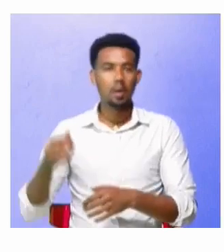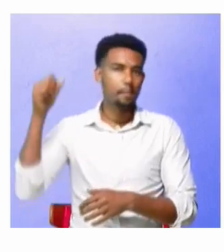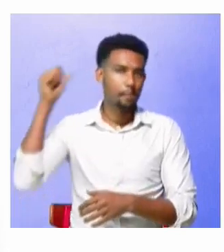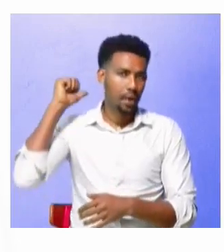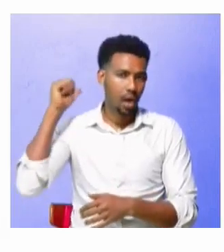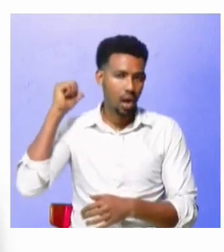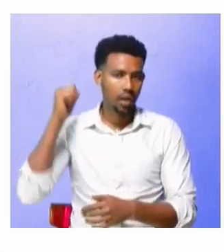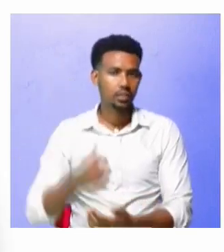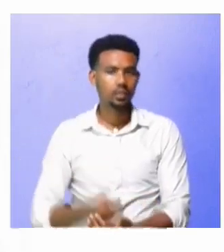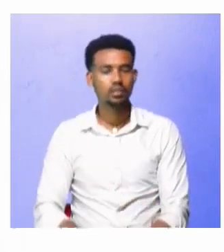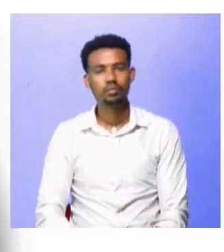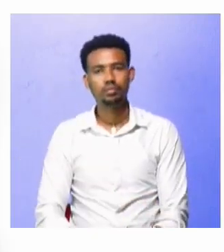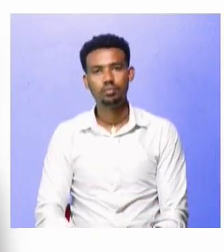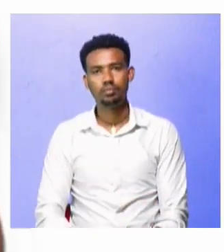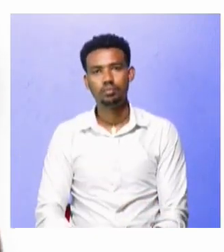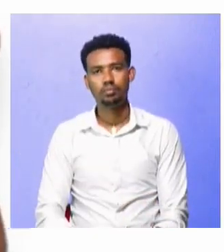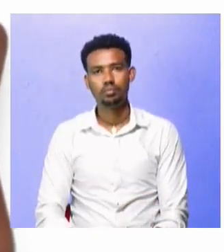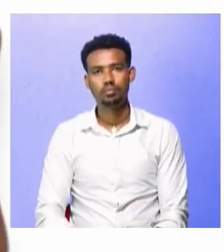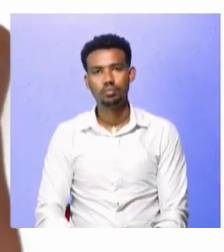behind,